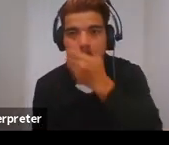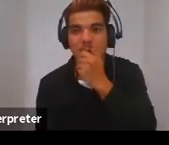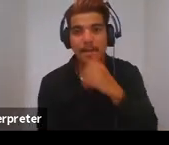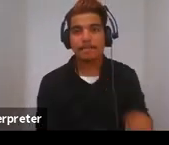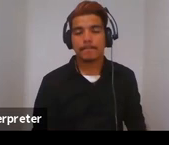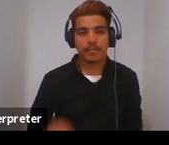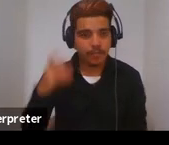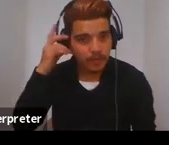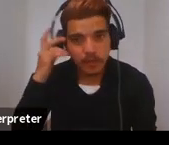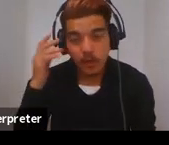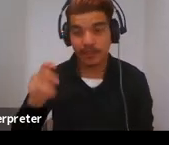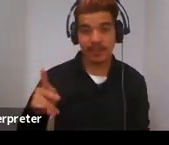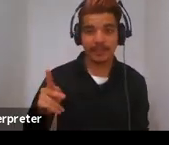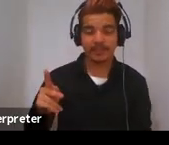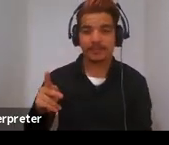All right.